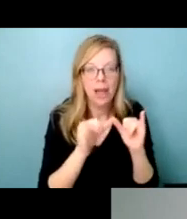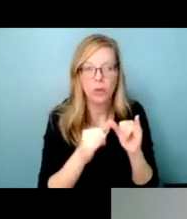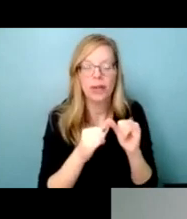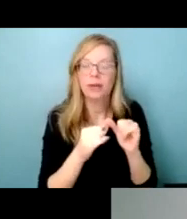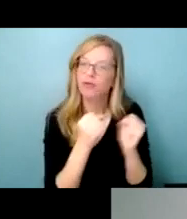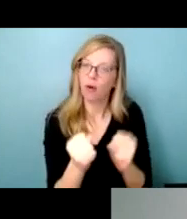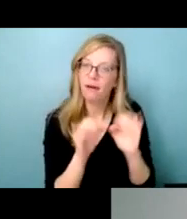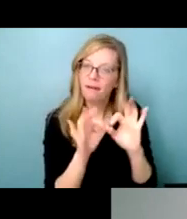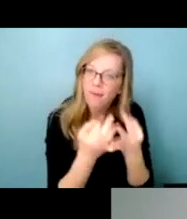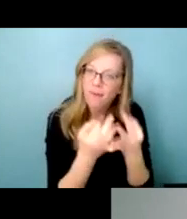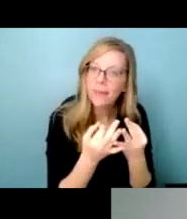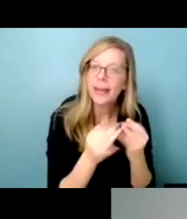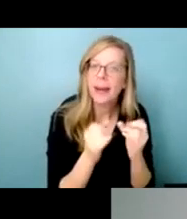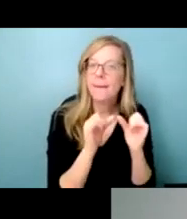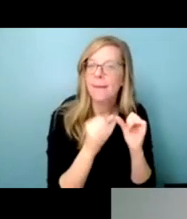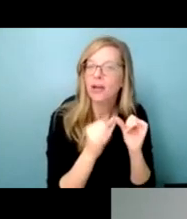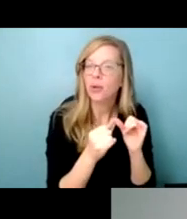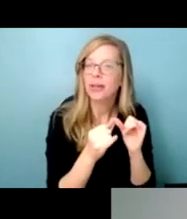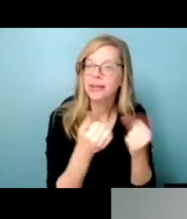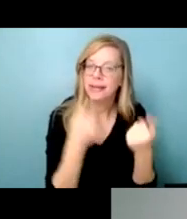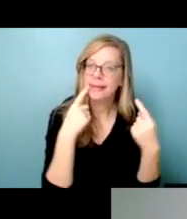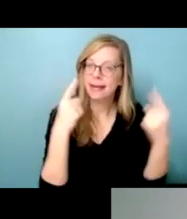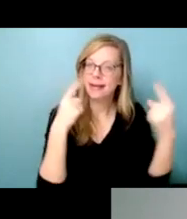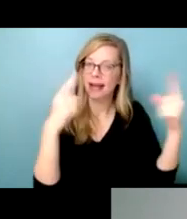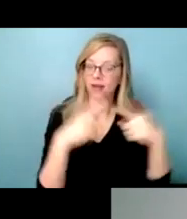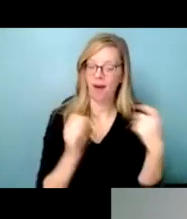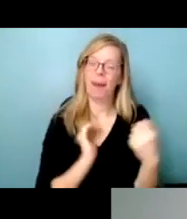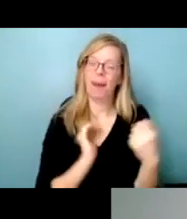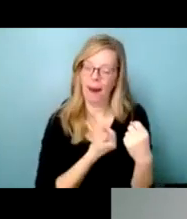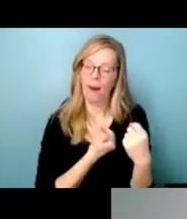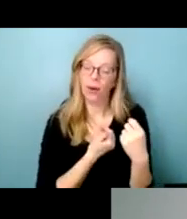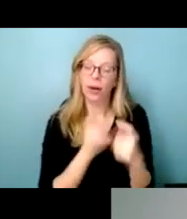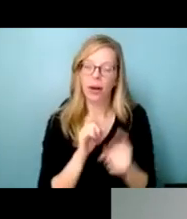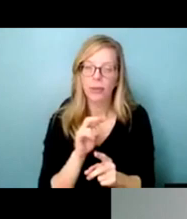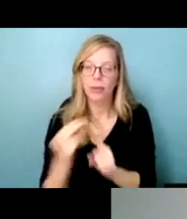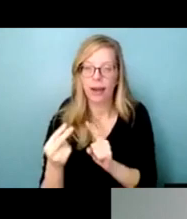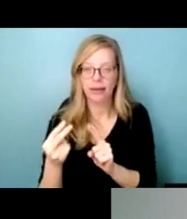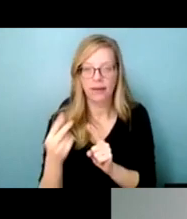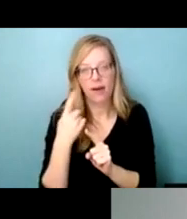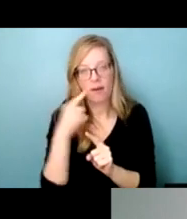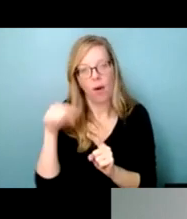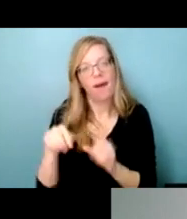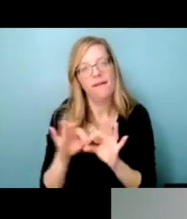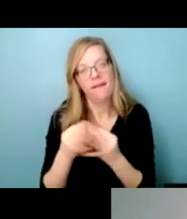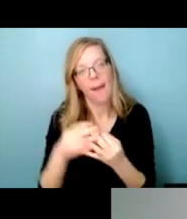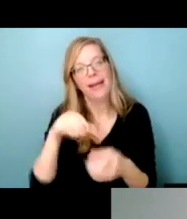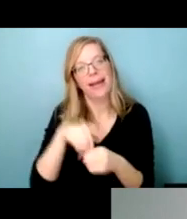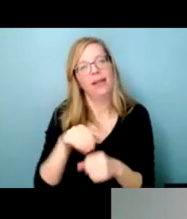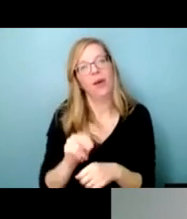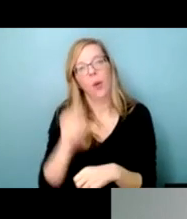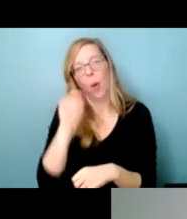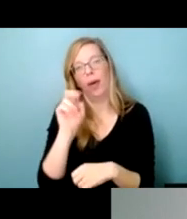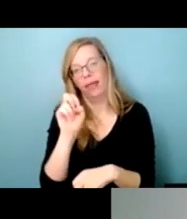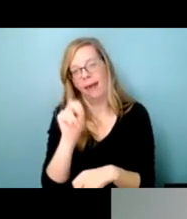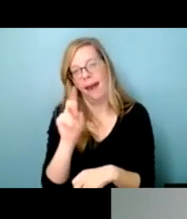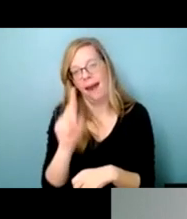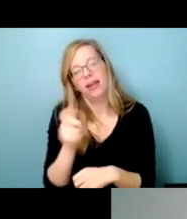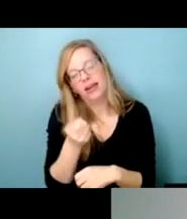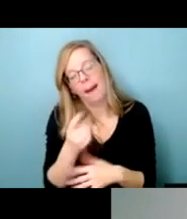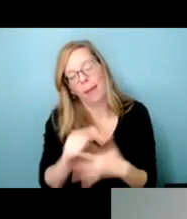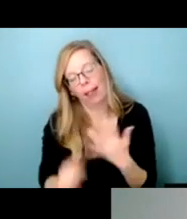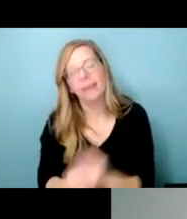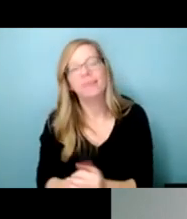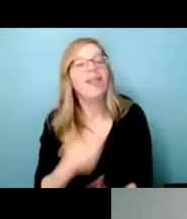measuring success from our perspective as families in the North End. So there's a couple. Thank you,